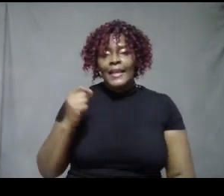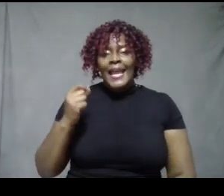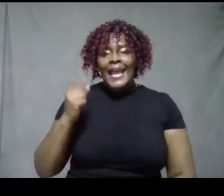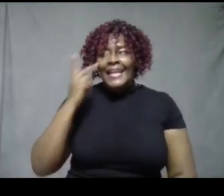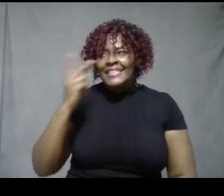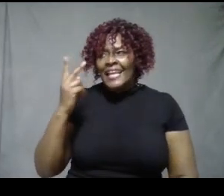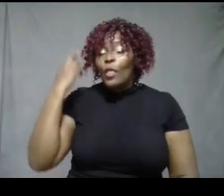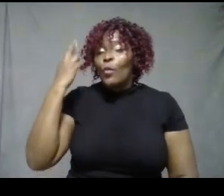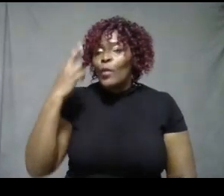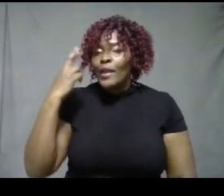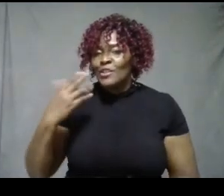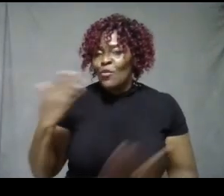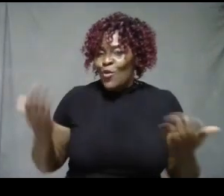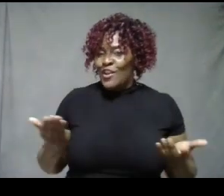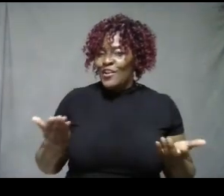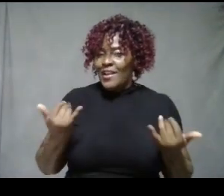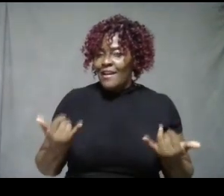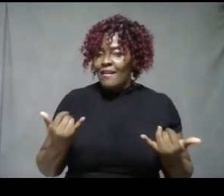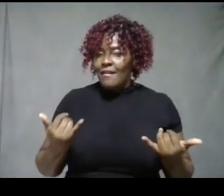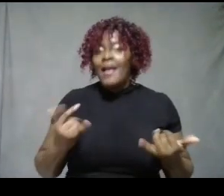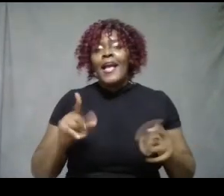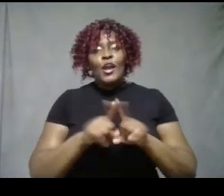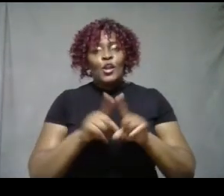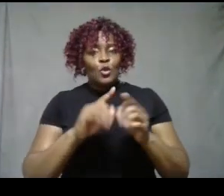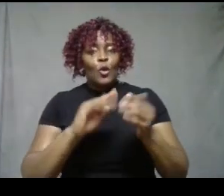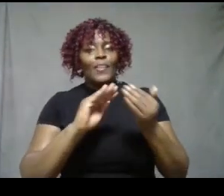here, and also city staff.